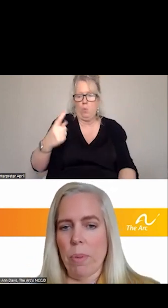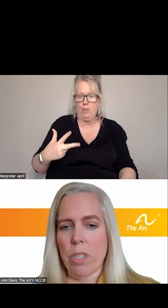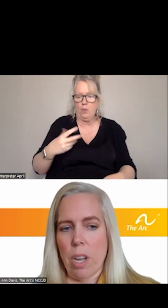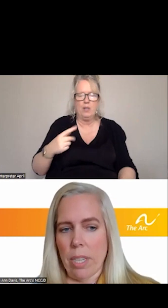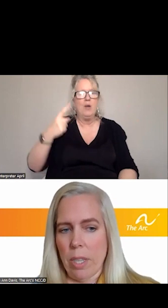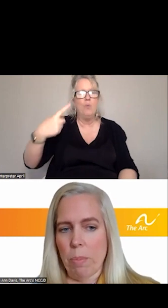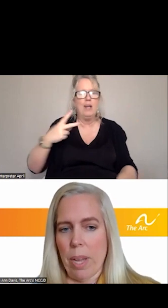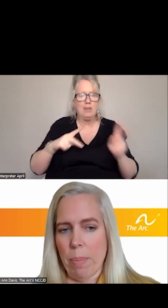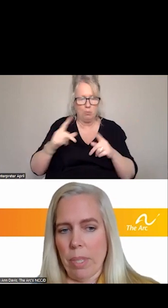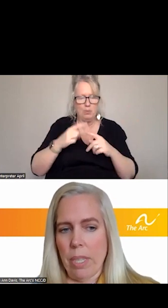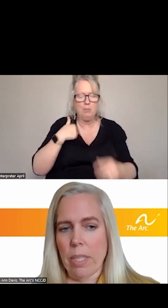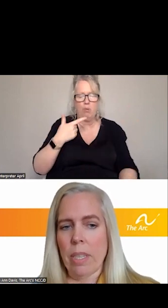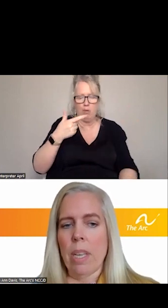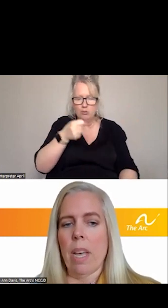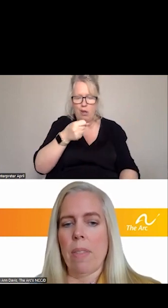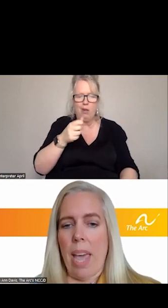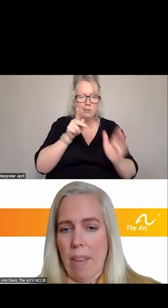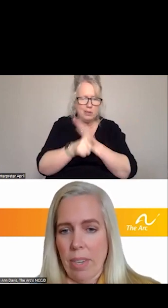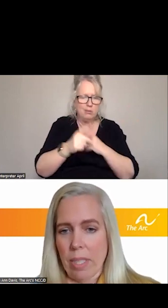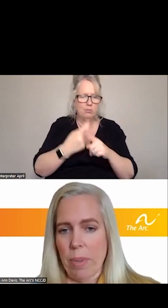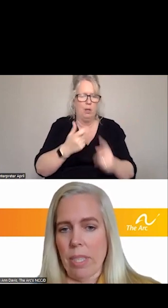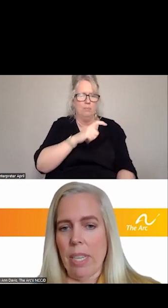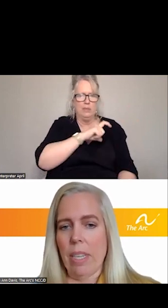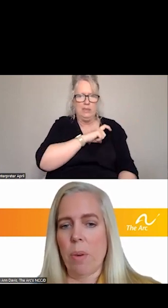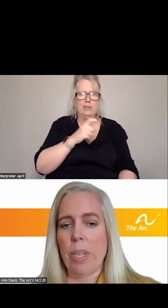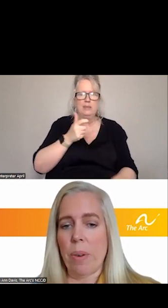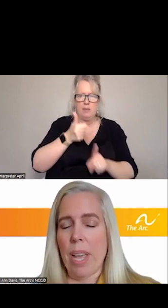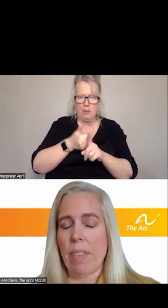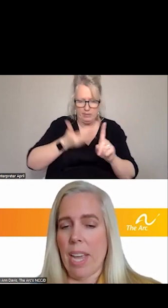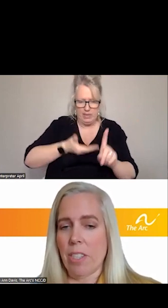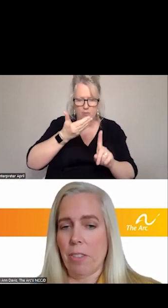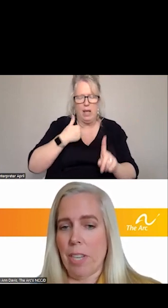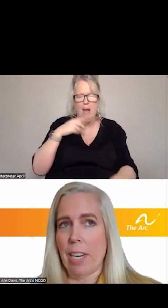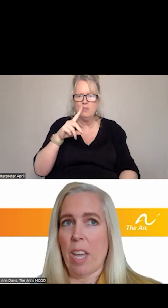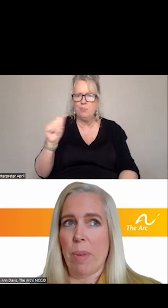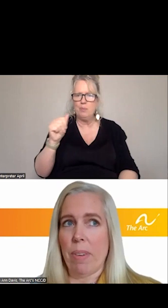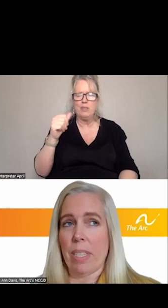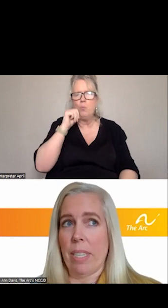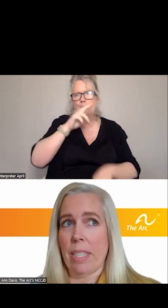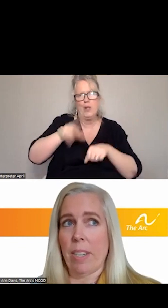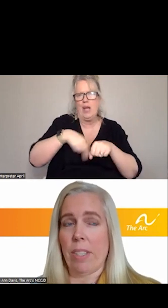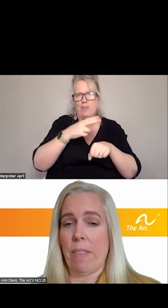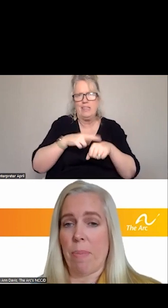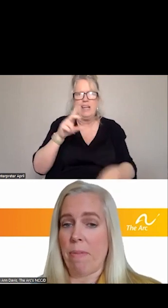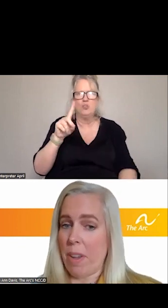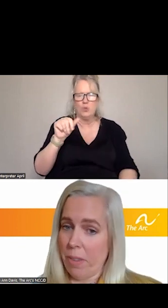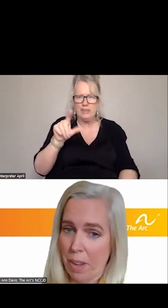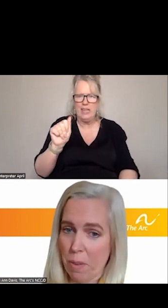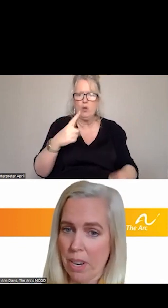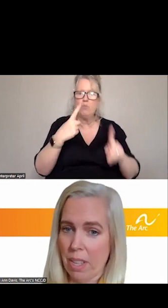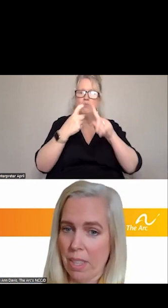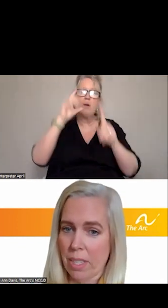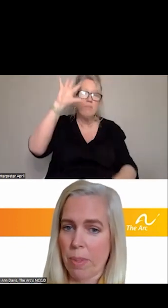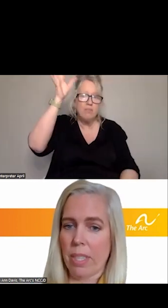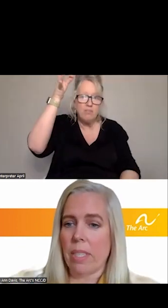of people are shot and killed by police. They have a disability. We don't have the national data coming necessarily from the federal